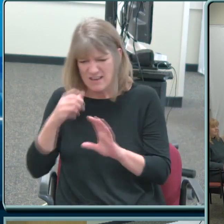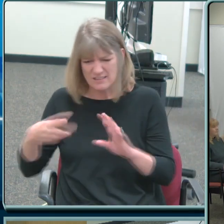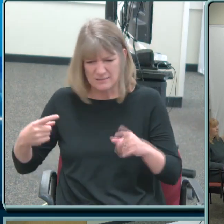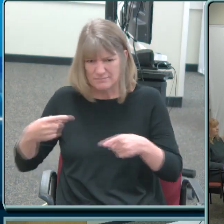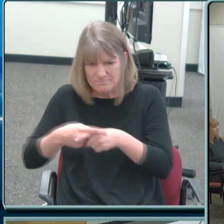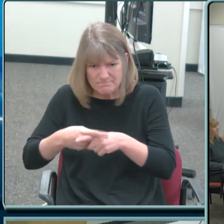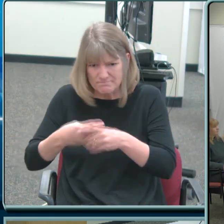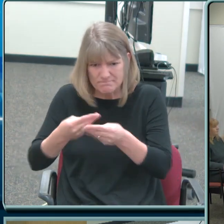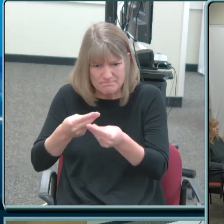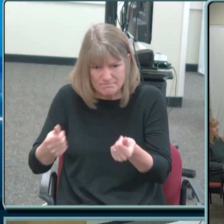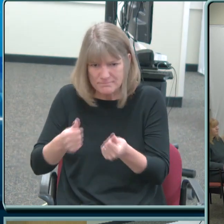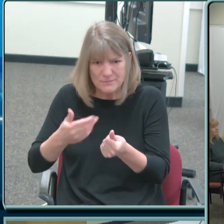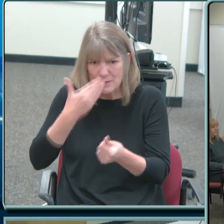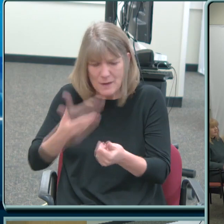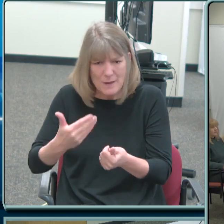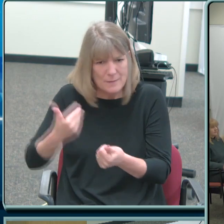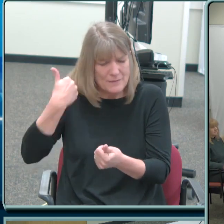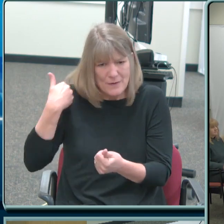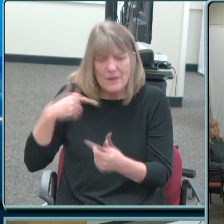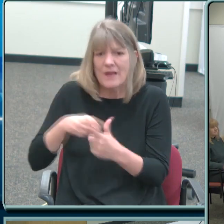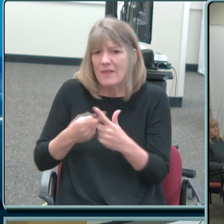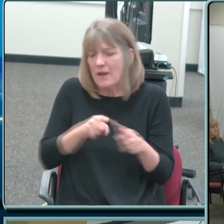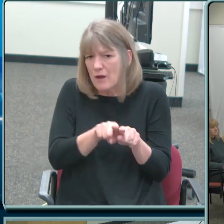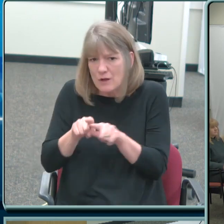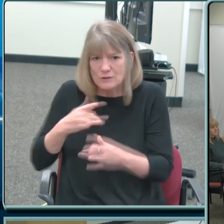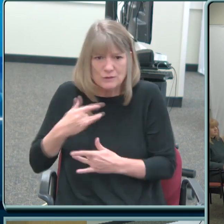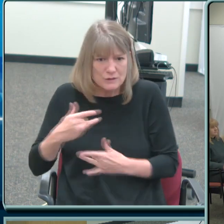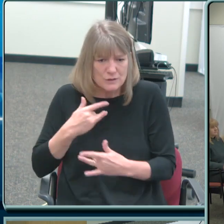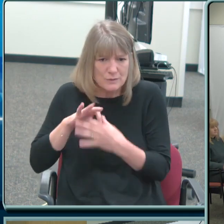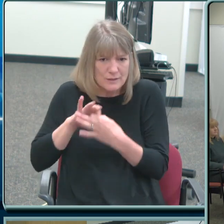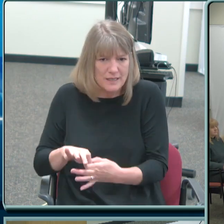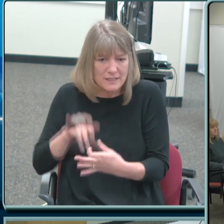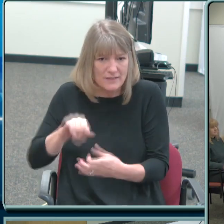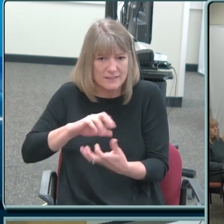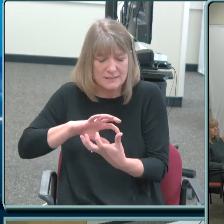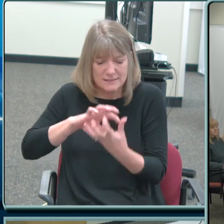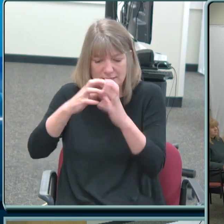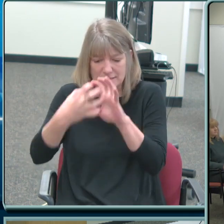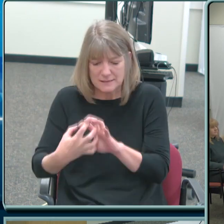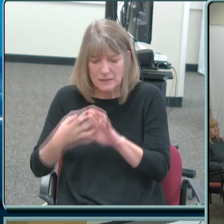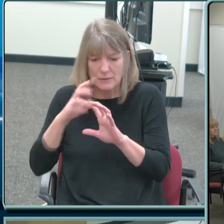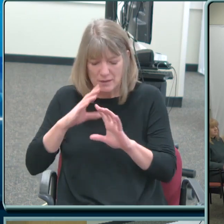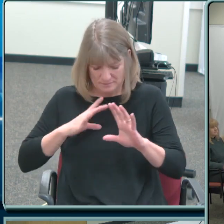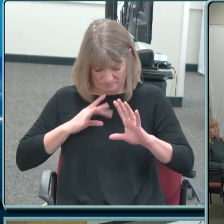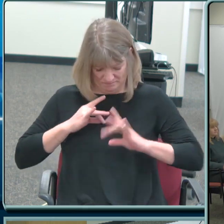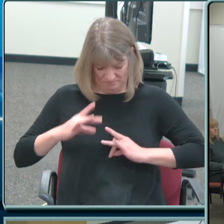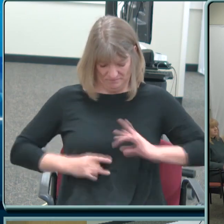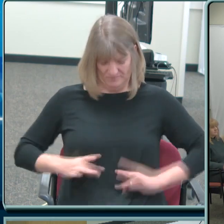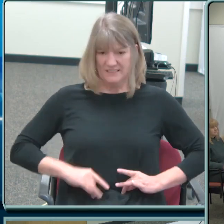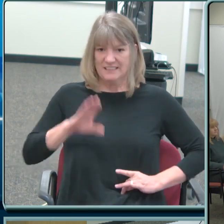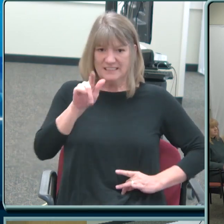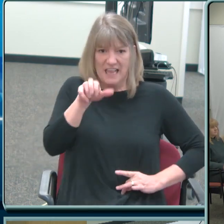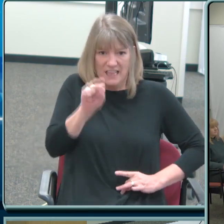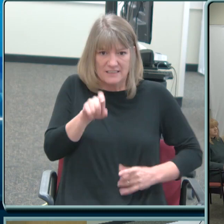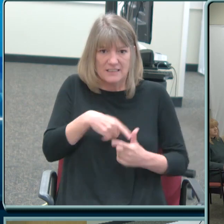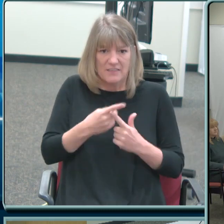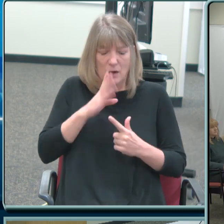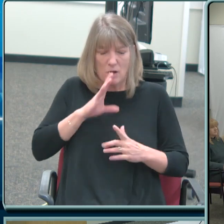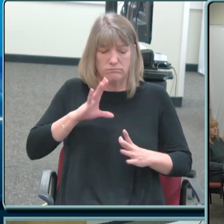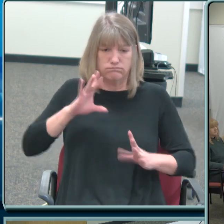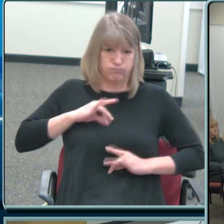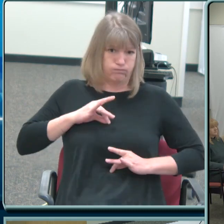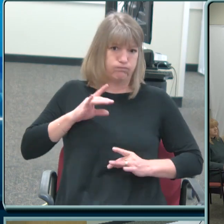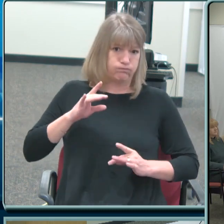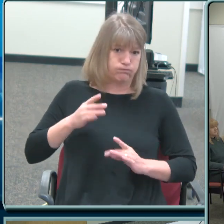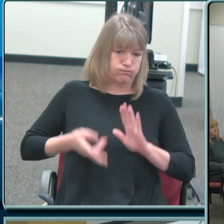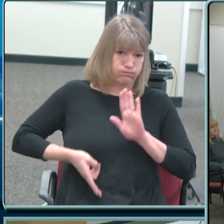before. And there's also concern that the manner in which this virus infects cells in our bodies, that it could be more catchy. These are